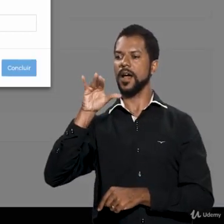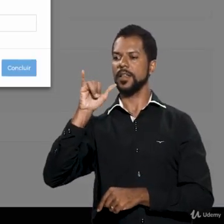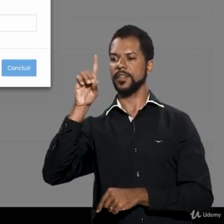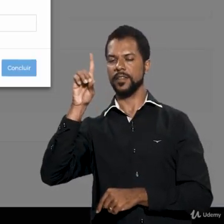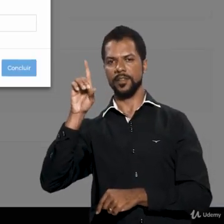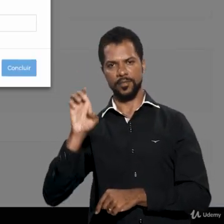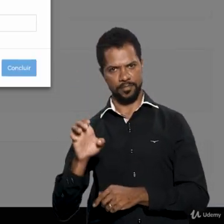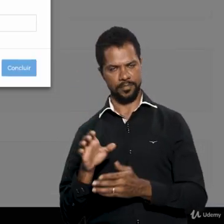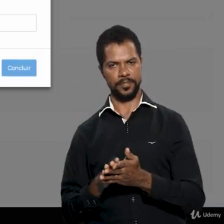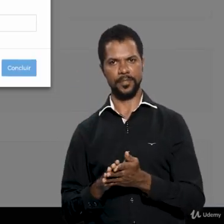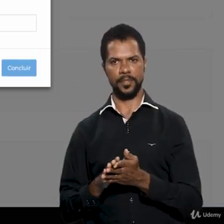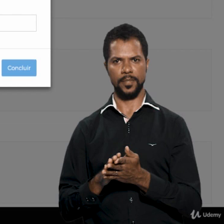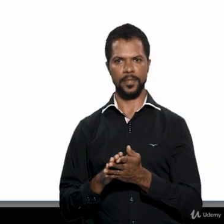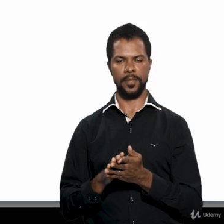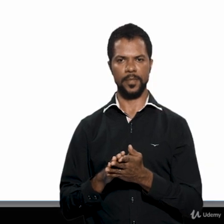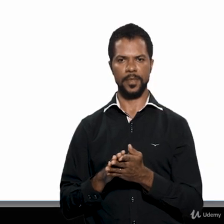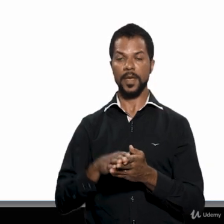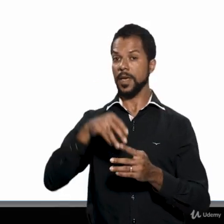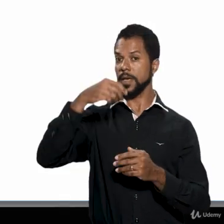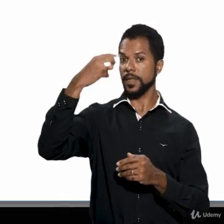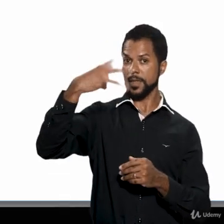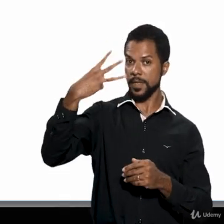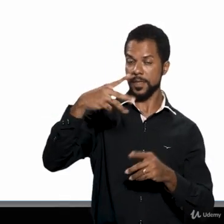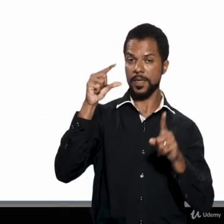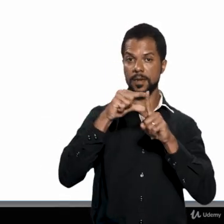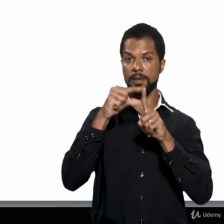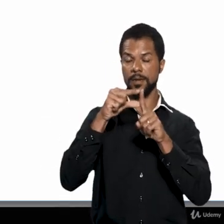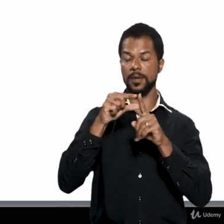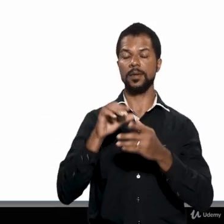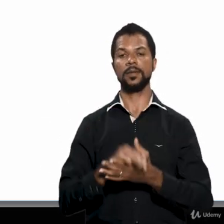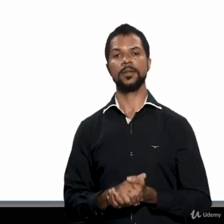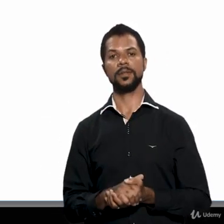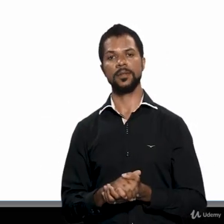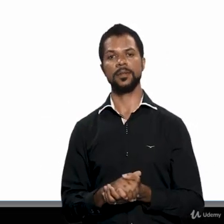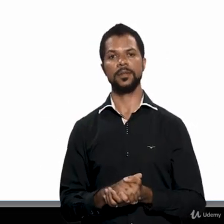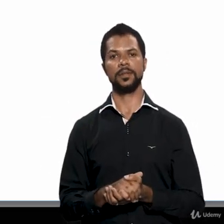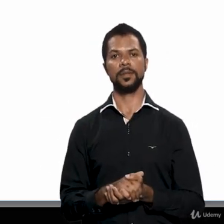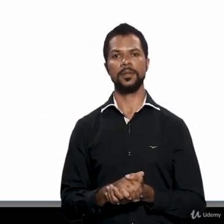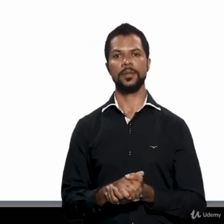our 3rd word, which is defy.